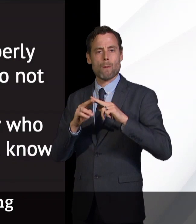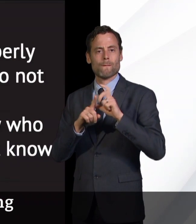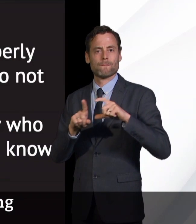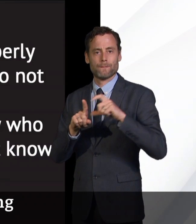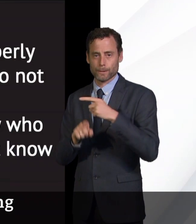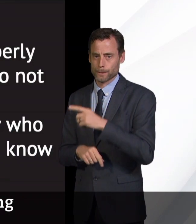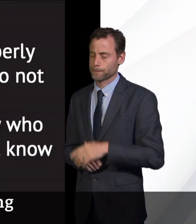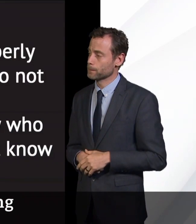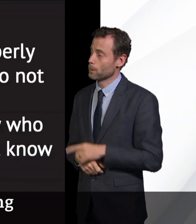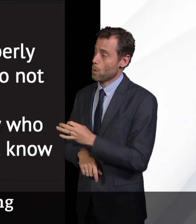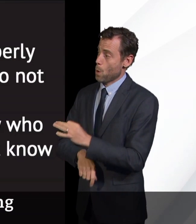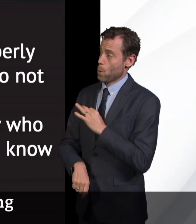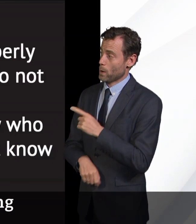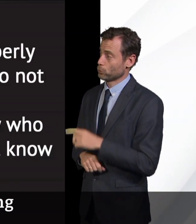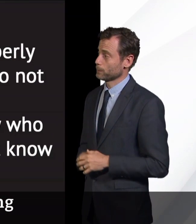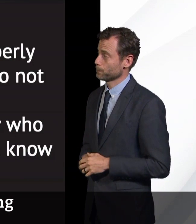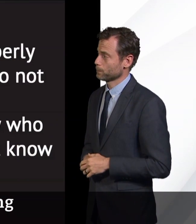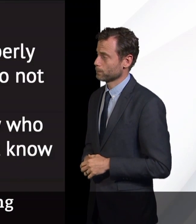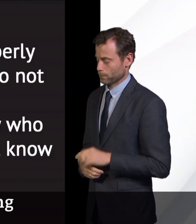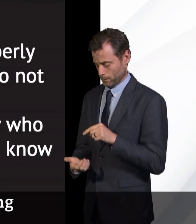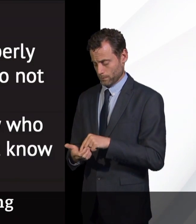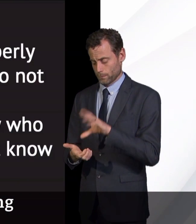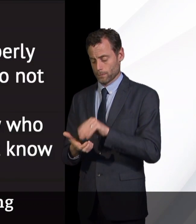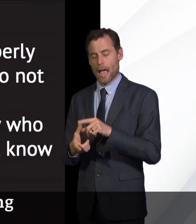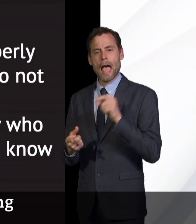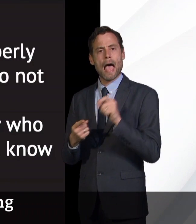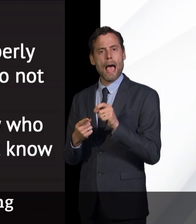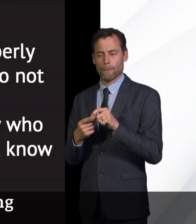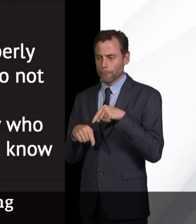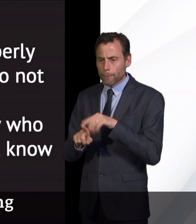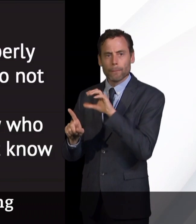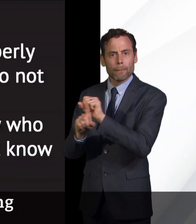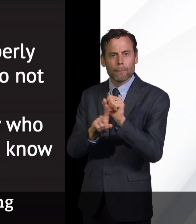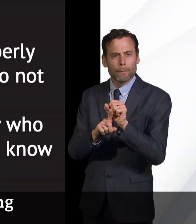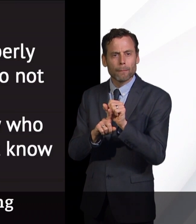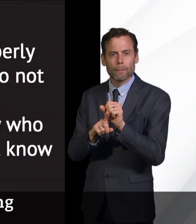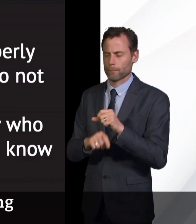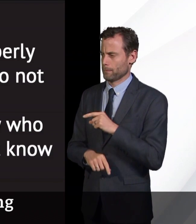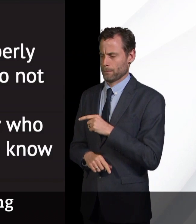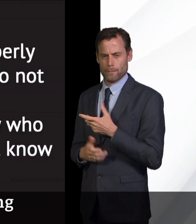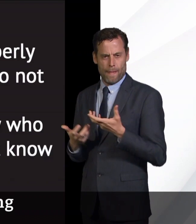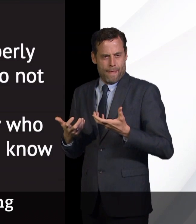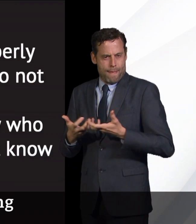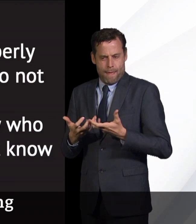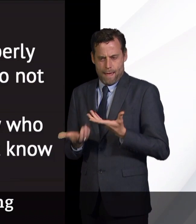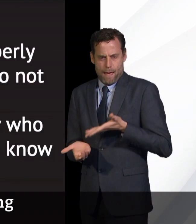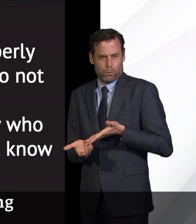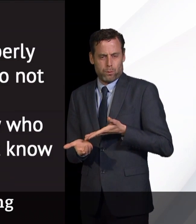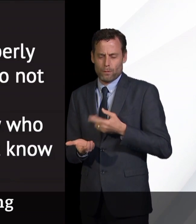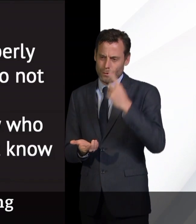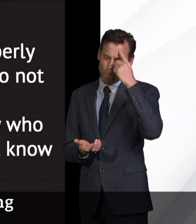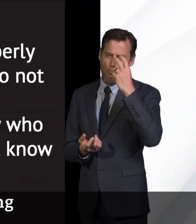And Heidi's question is, how will the Contact app work properly when a lot of the older generation do not have